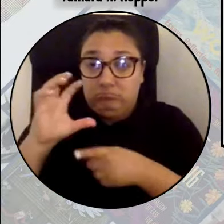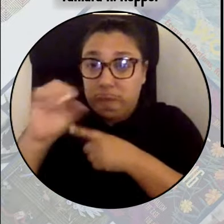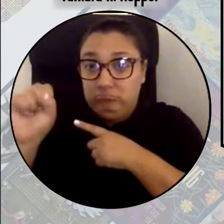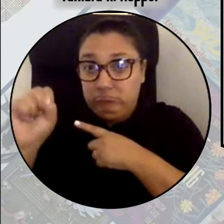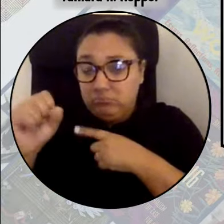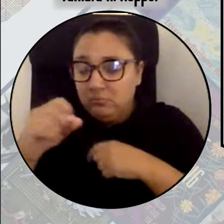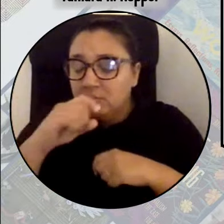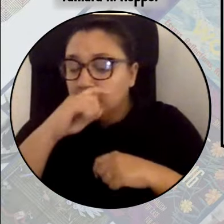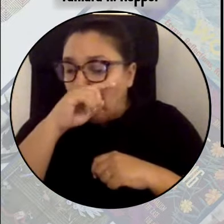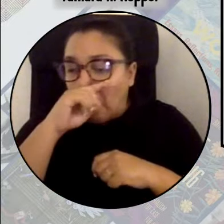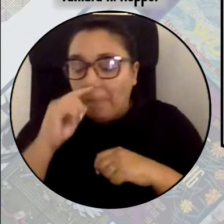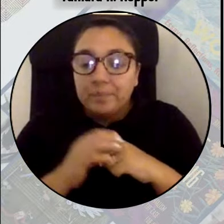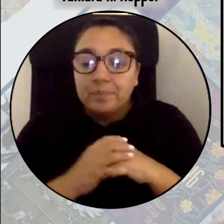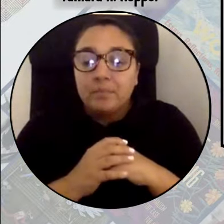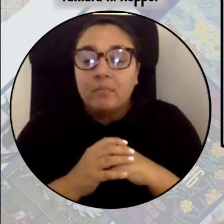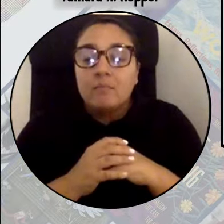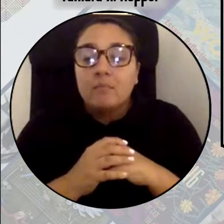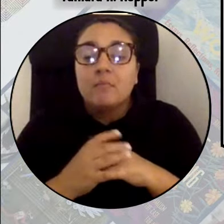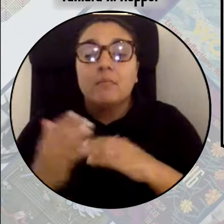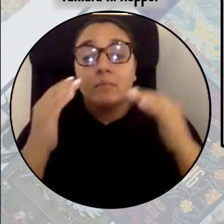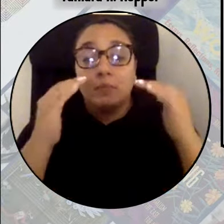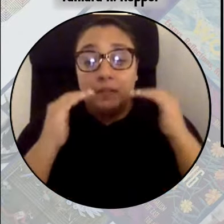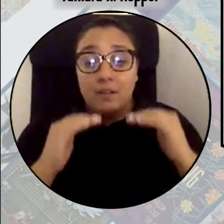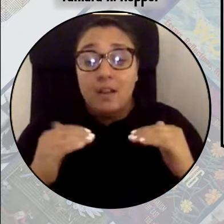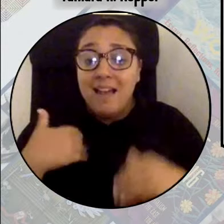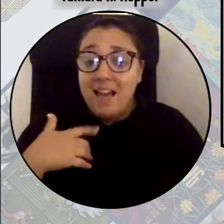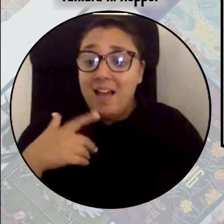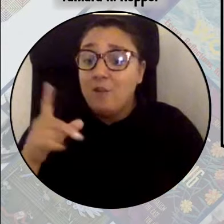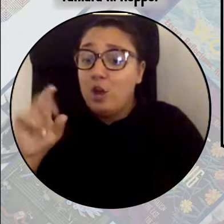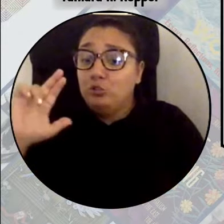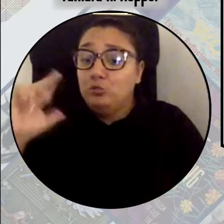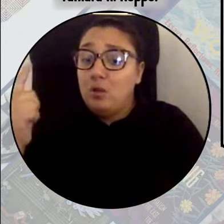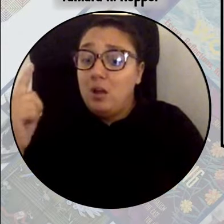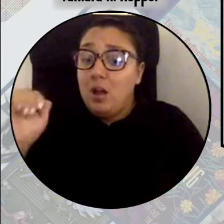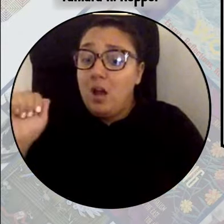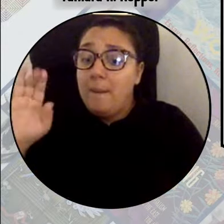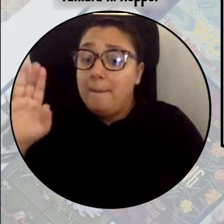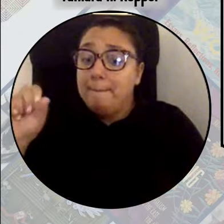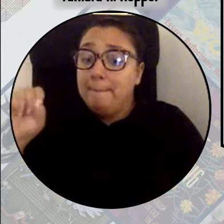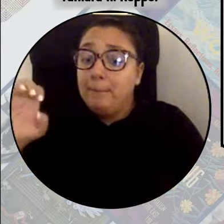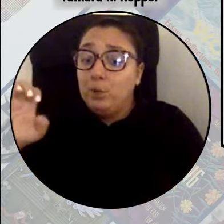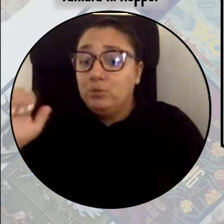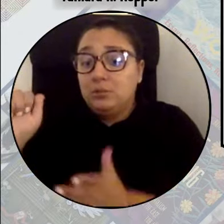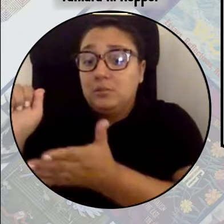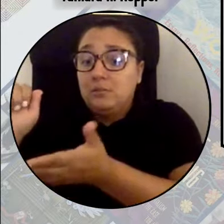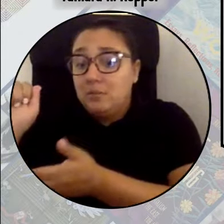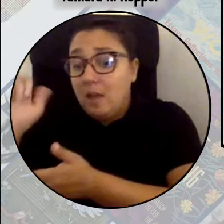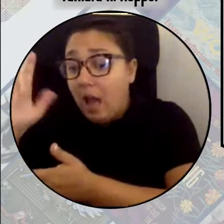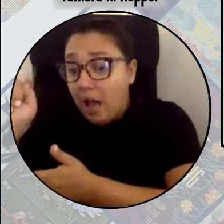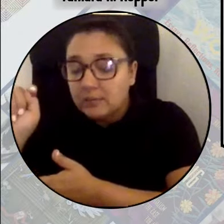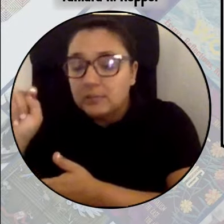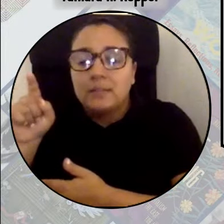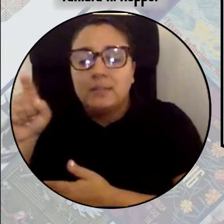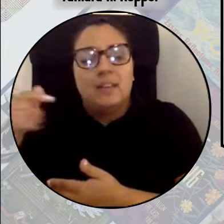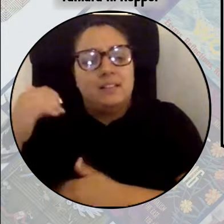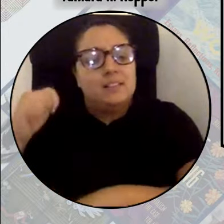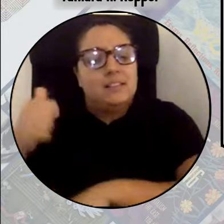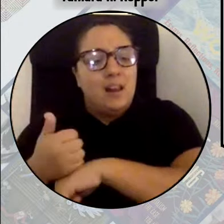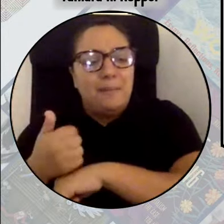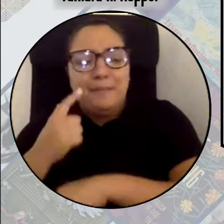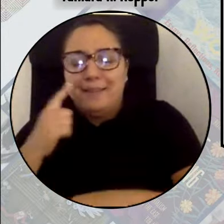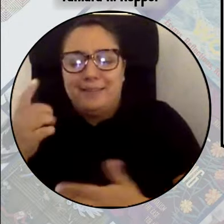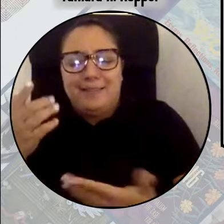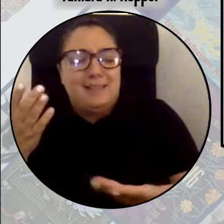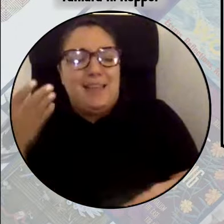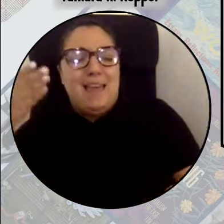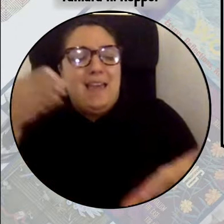under a Drug Abuse Act, there's this kind of deportation policy towards immigrants here. Also, what happens